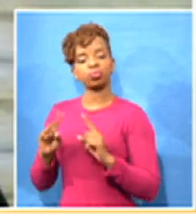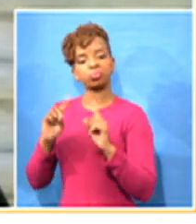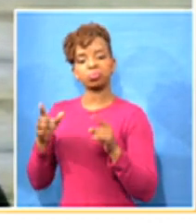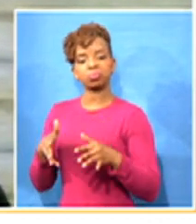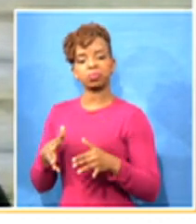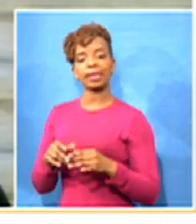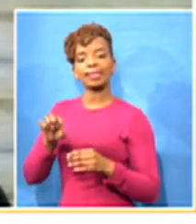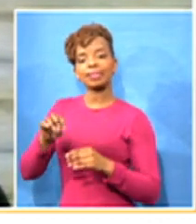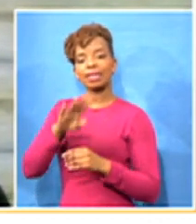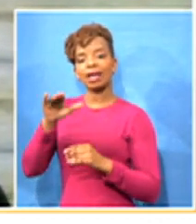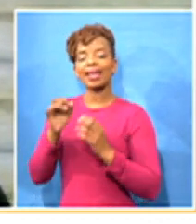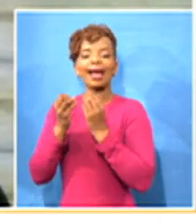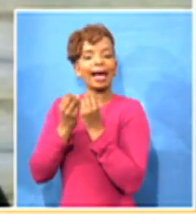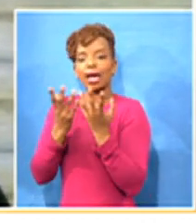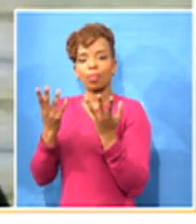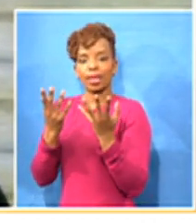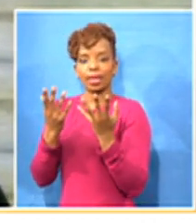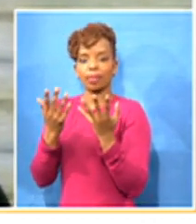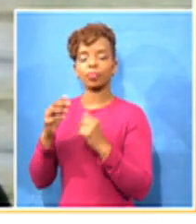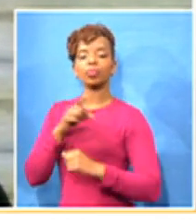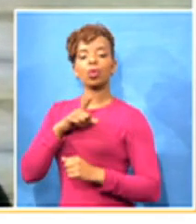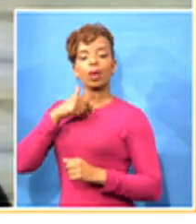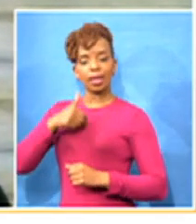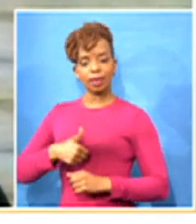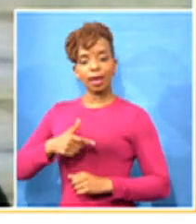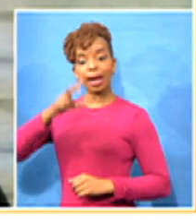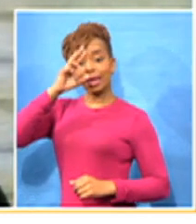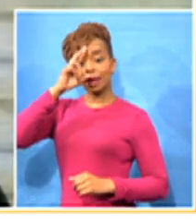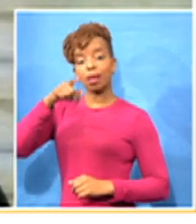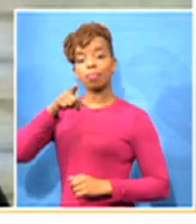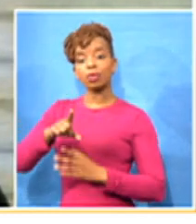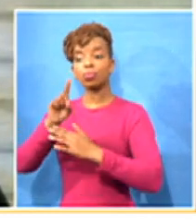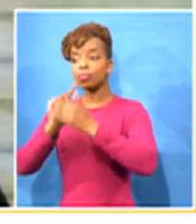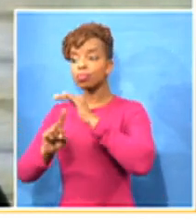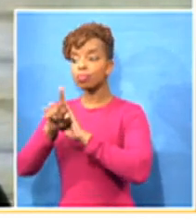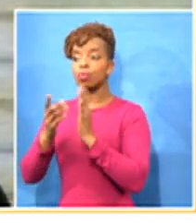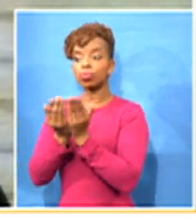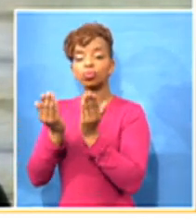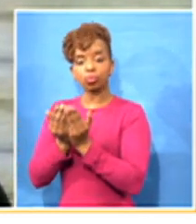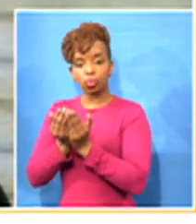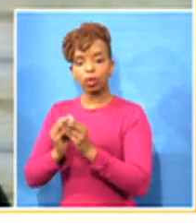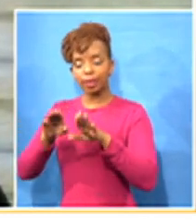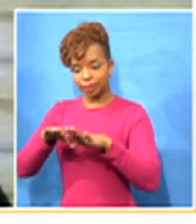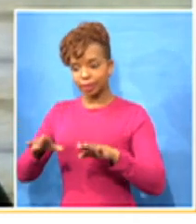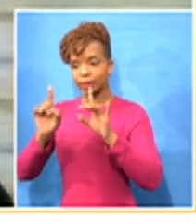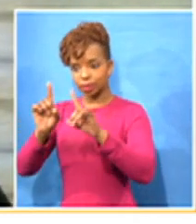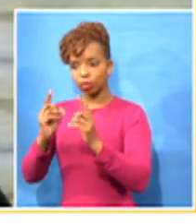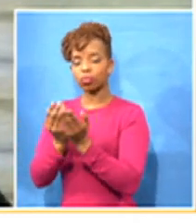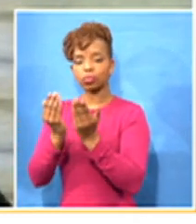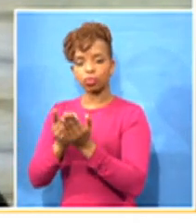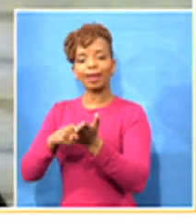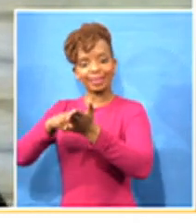can remember when you went to school, or, sending one's children to school, they actually demanded